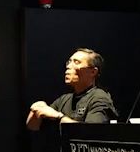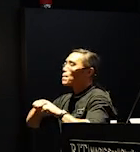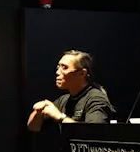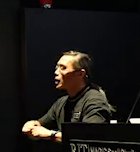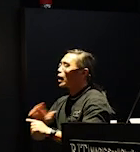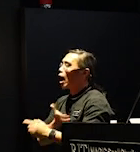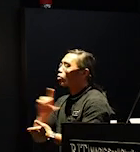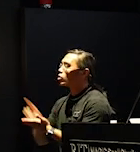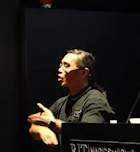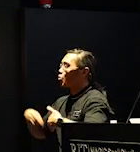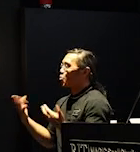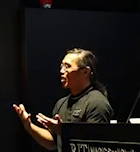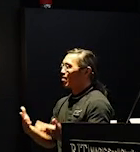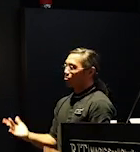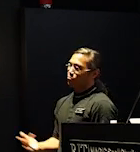as the